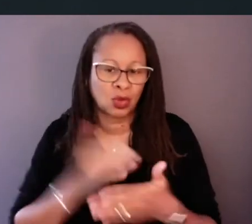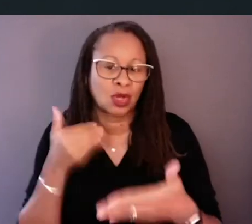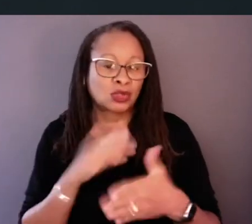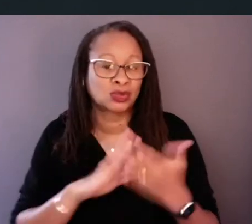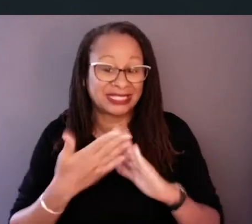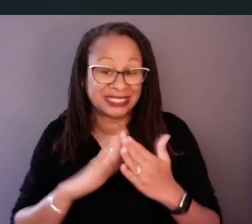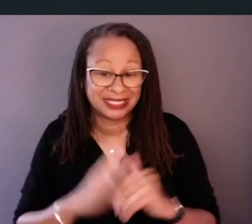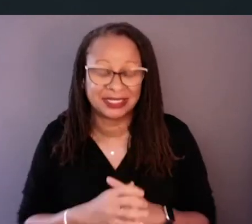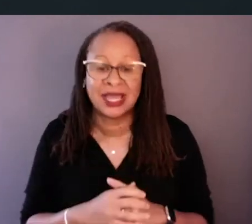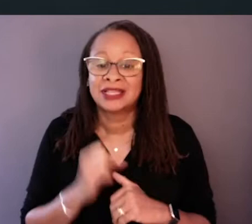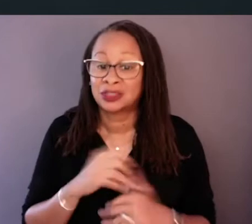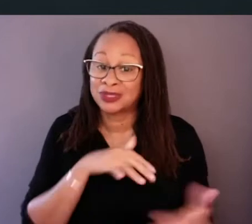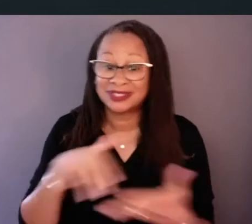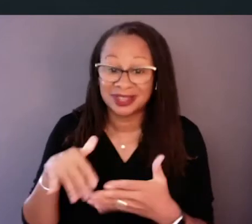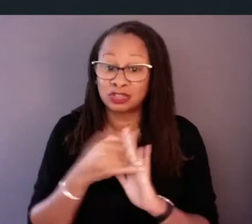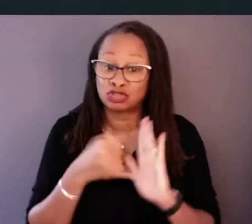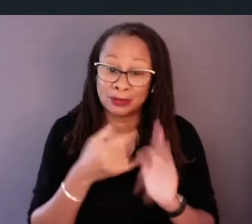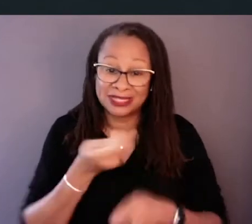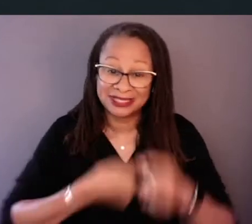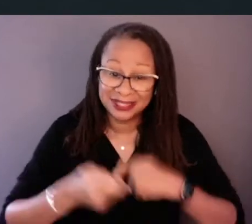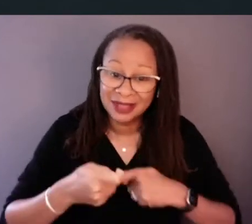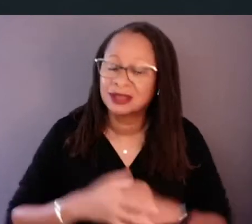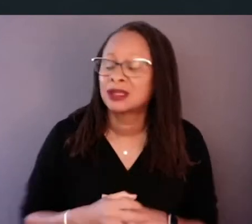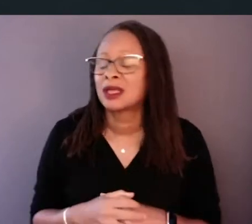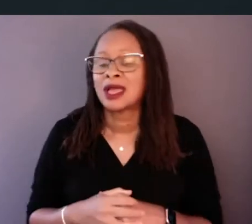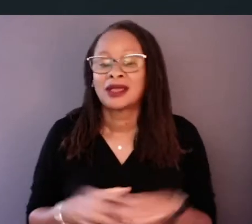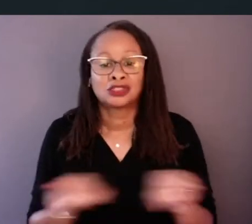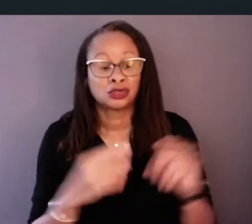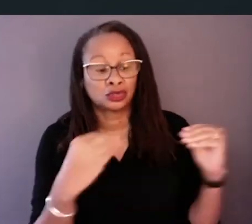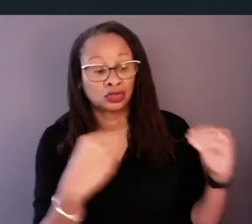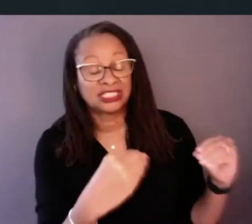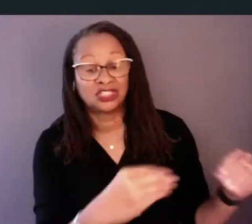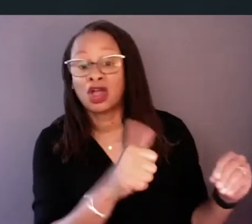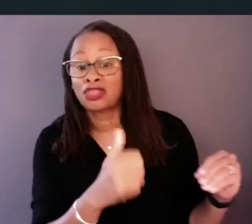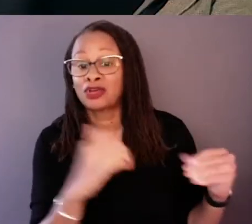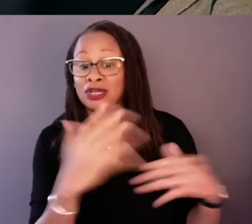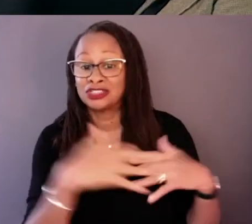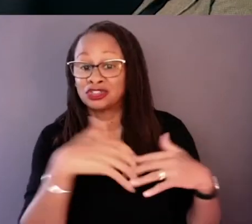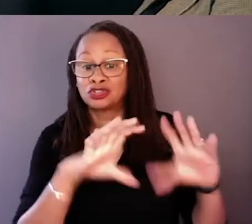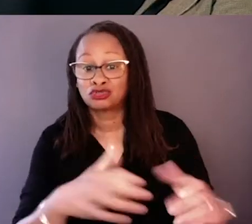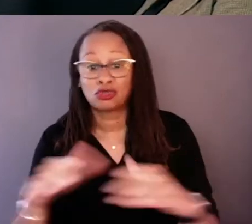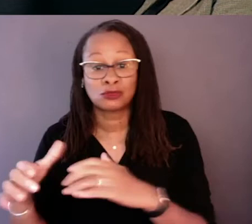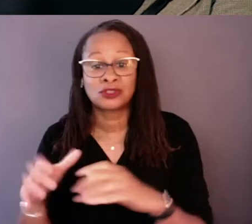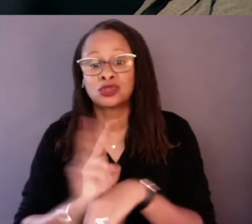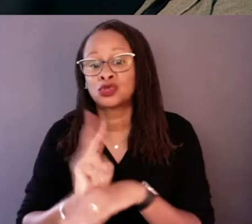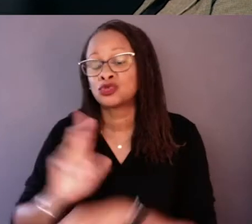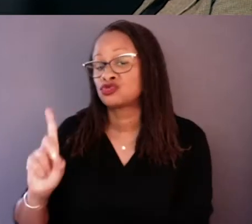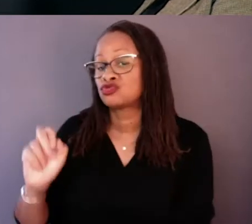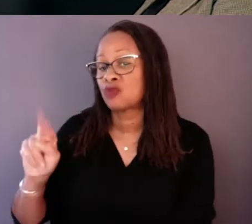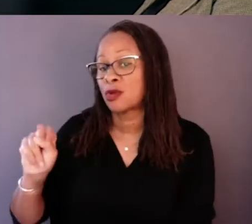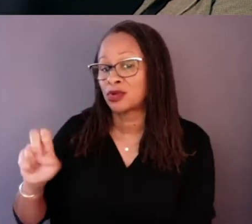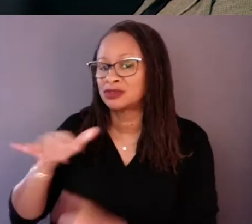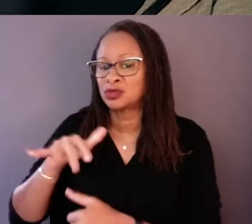so he's studying journalism. And he's also like teaching other indigenous groups to use the drone, so